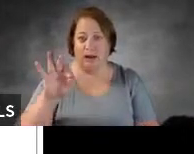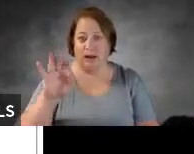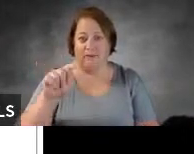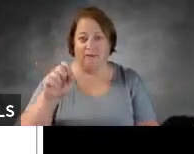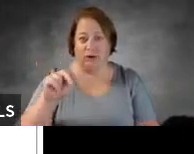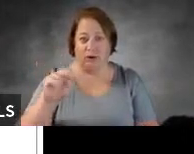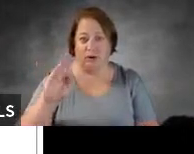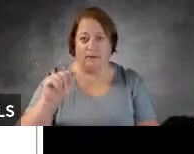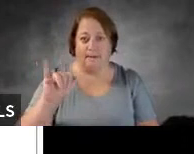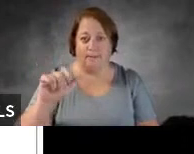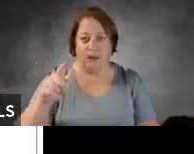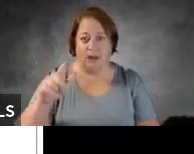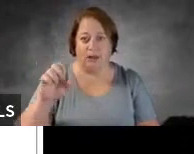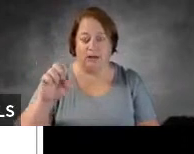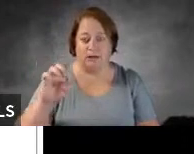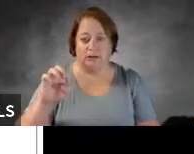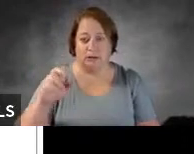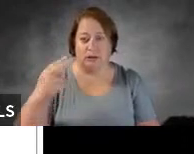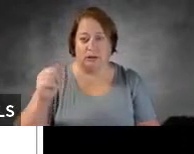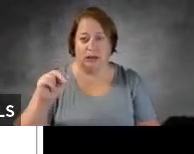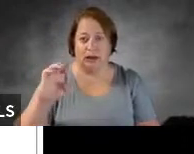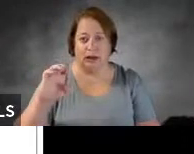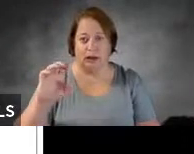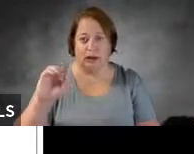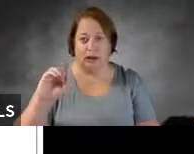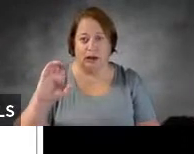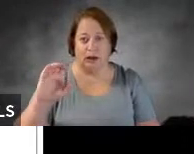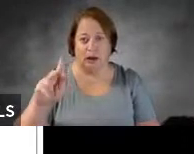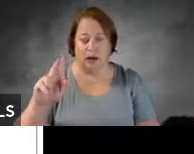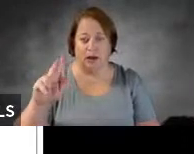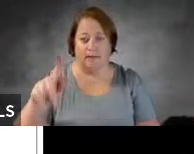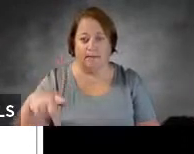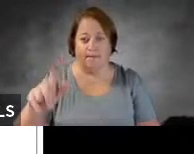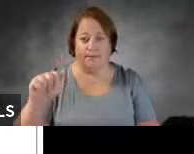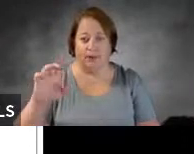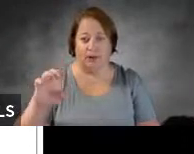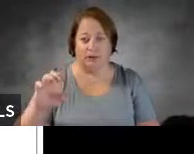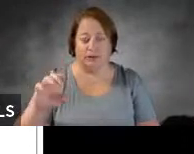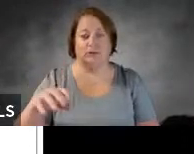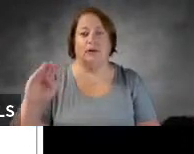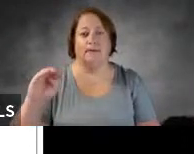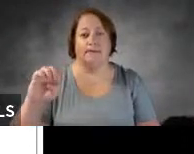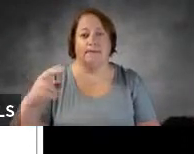Bayless, Hancock Place, and Melville. Sub-district 3 is Parkway.